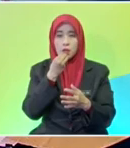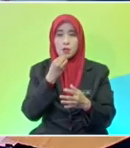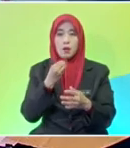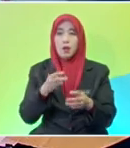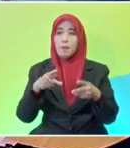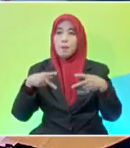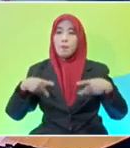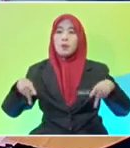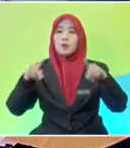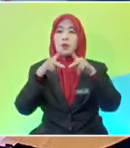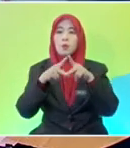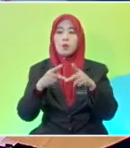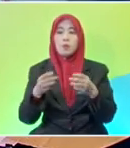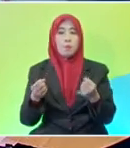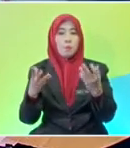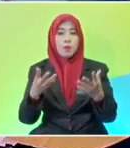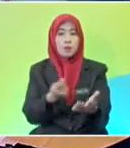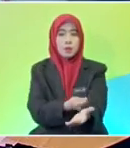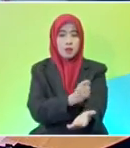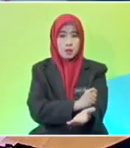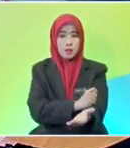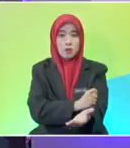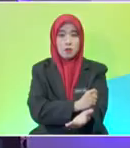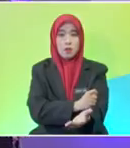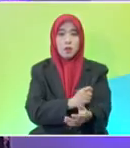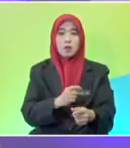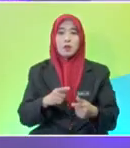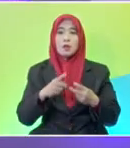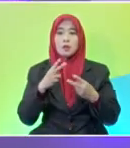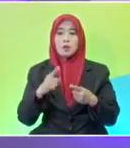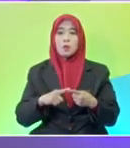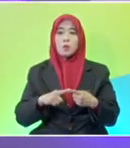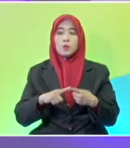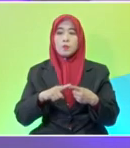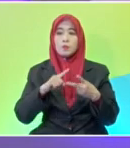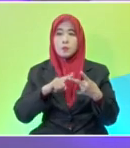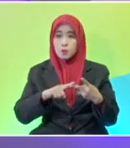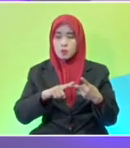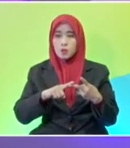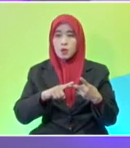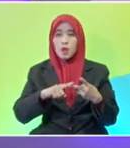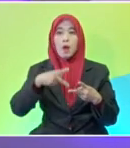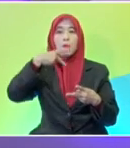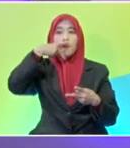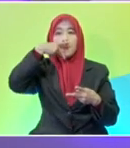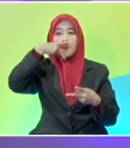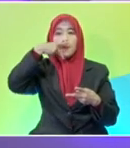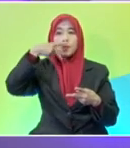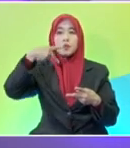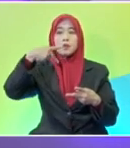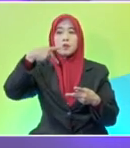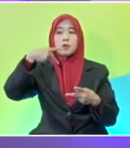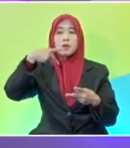more energy to lift the dumbbell. All right. Next, we need protein. Okay, protein, it helps growth. Okay, let's